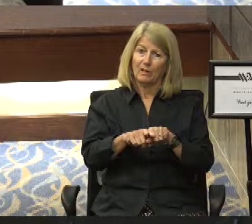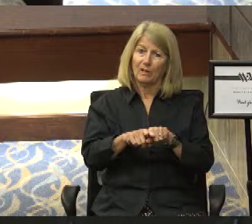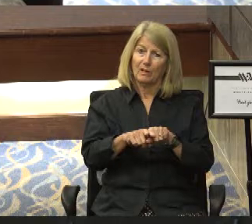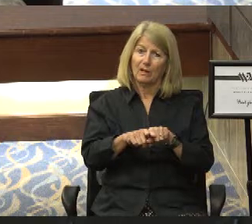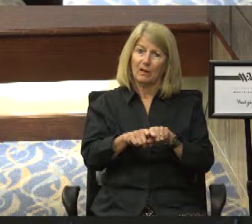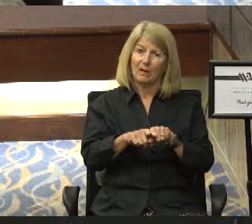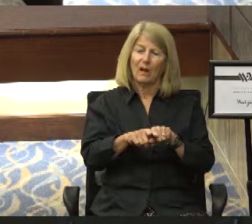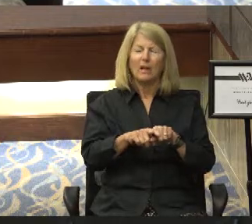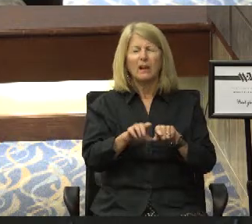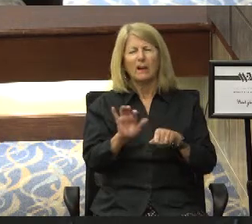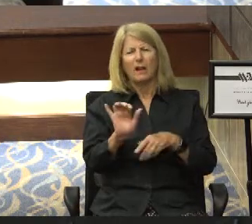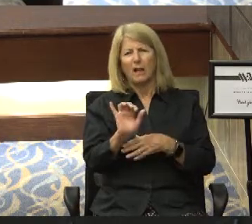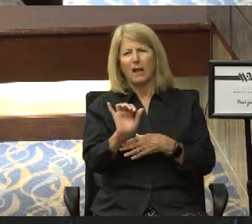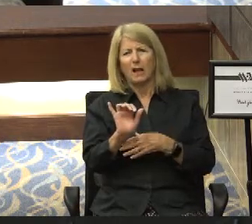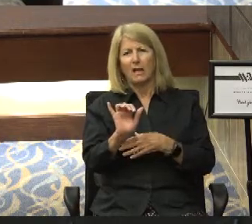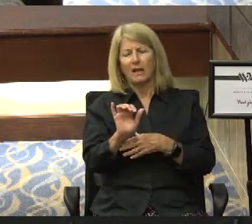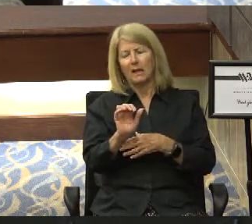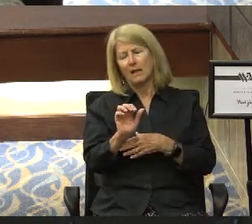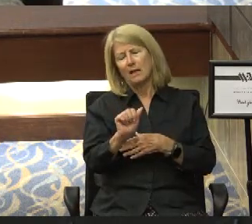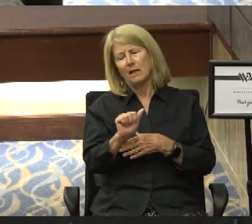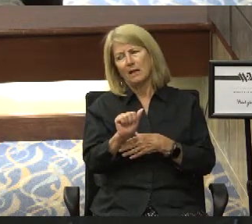kind of like a